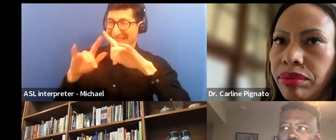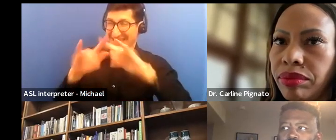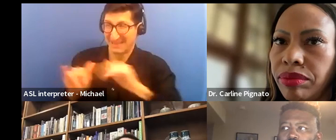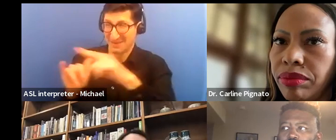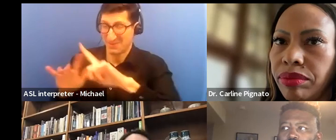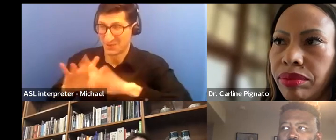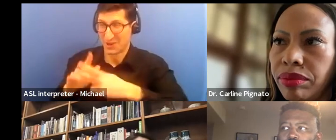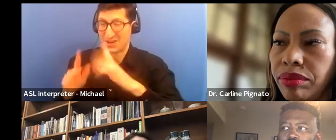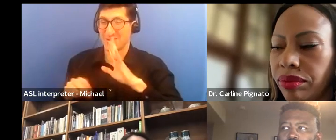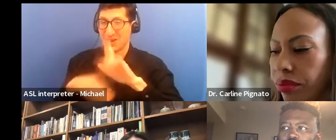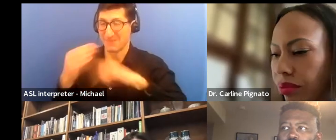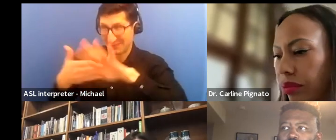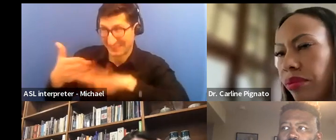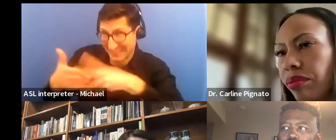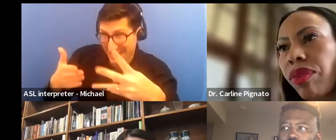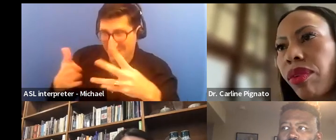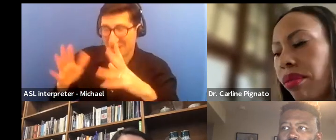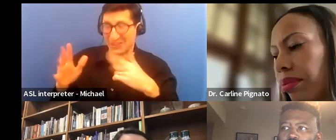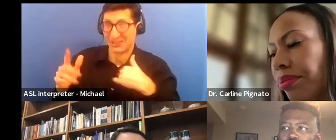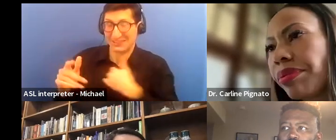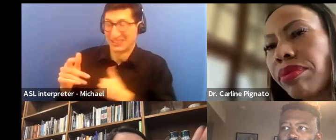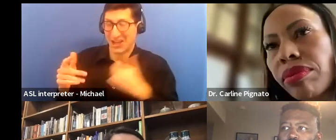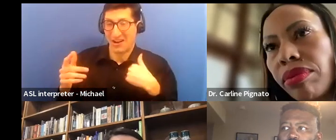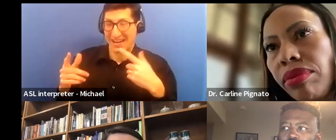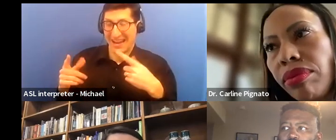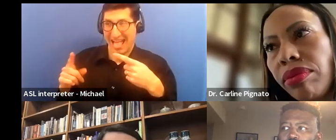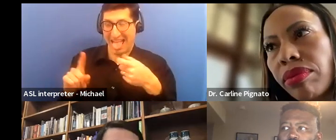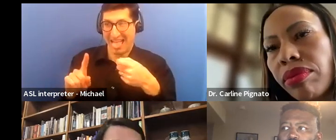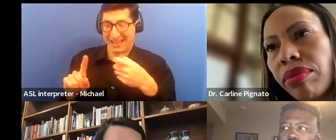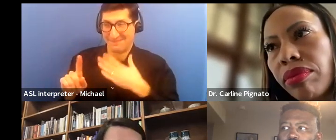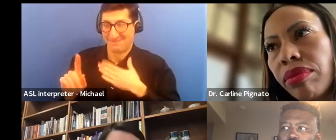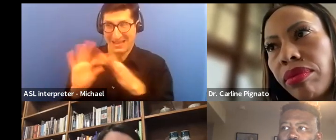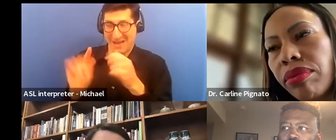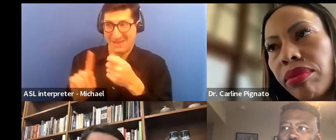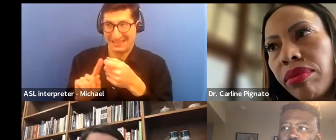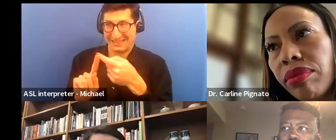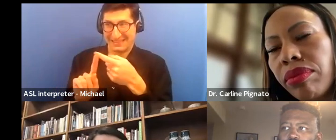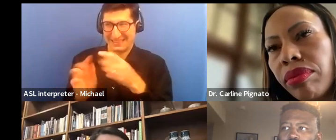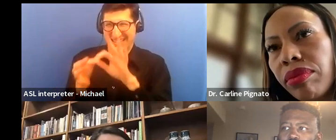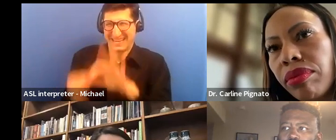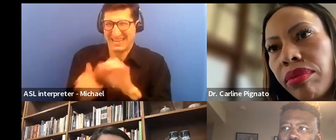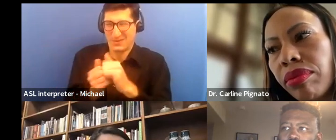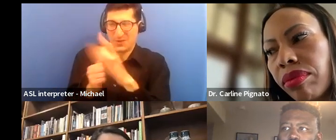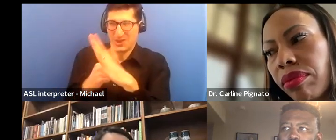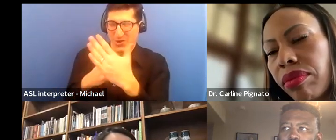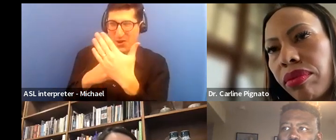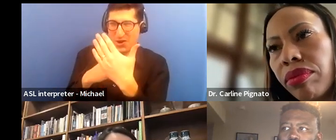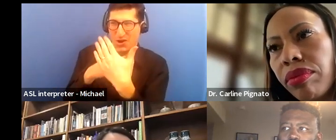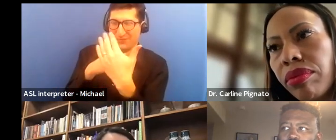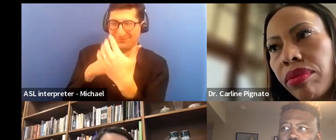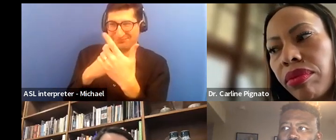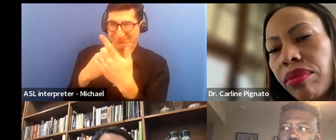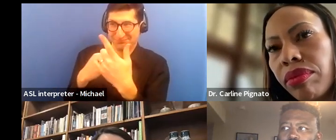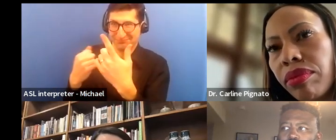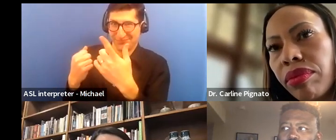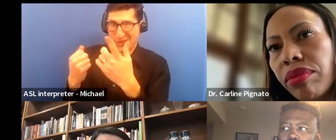this scheduling, so I apologize. Okay. Because it was more to your open call for questions, and it's more